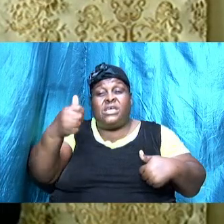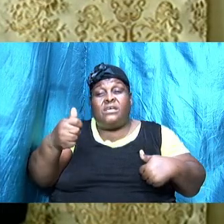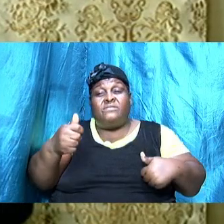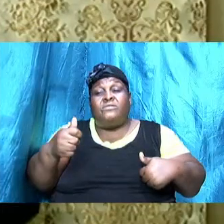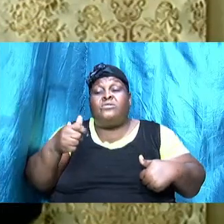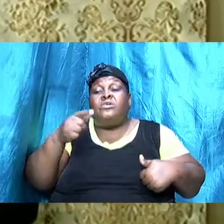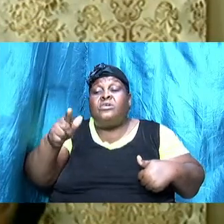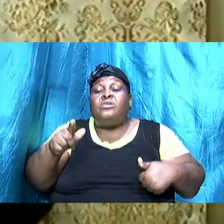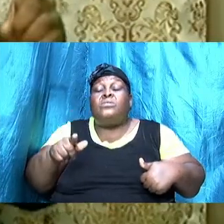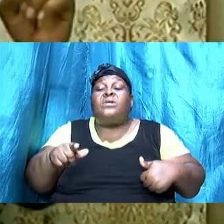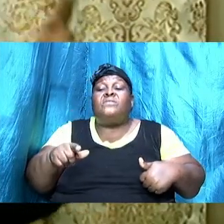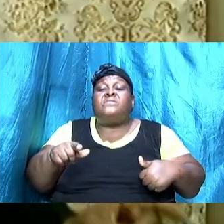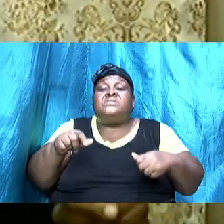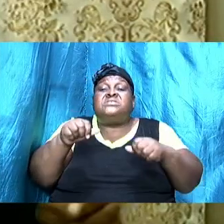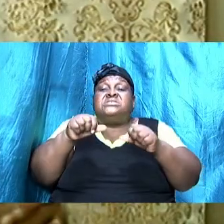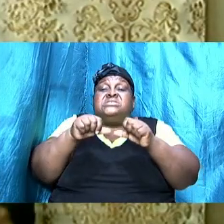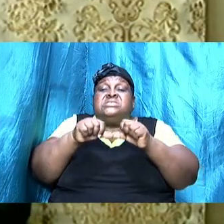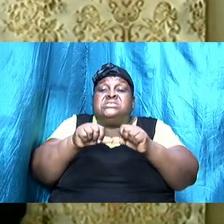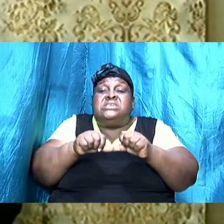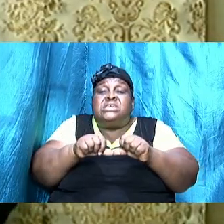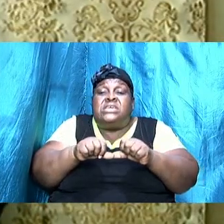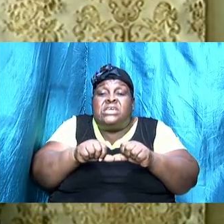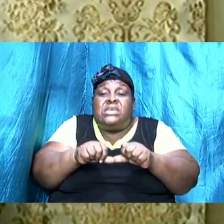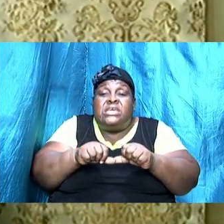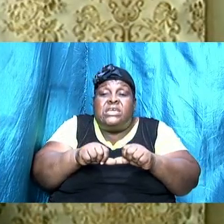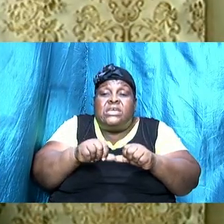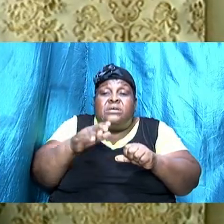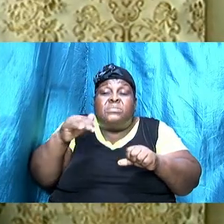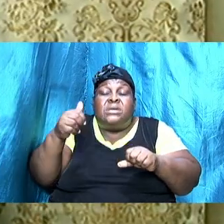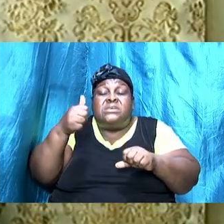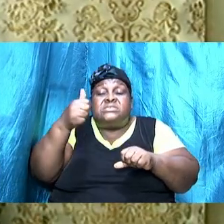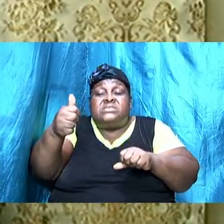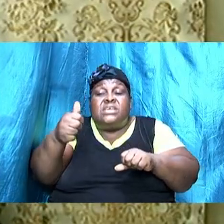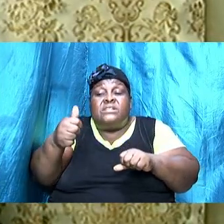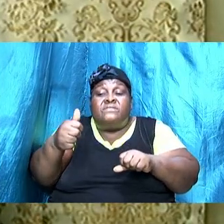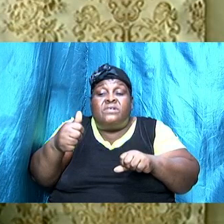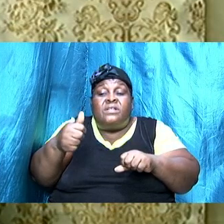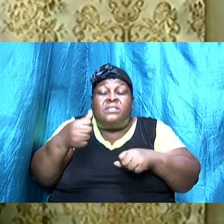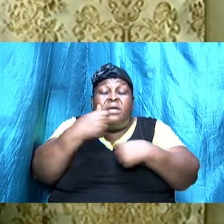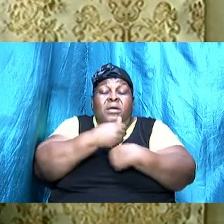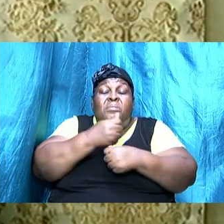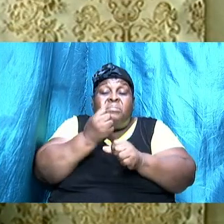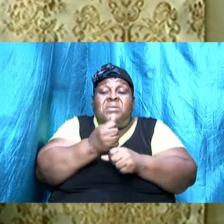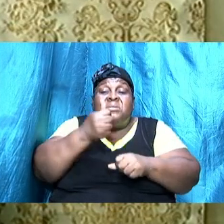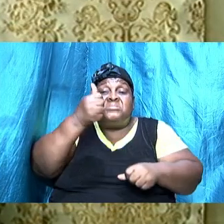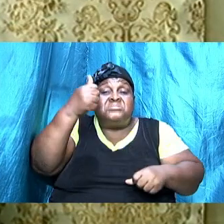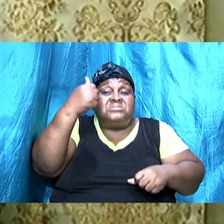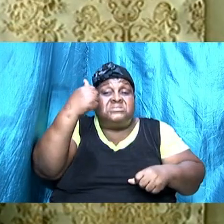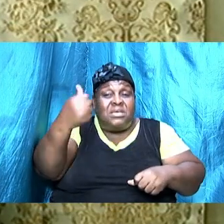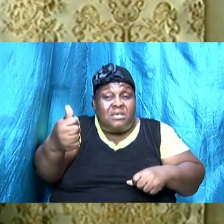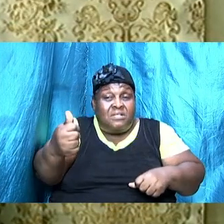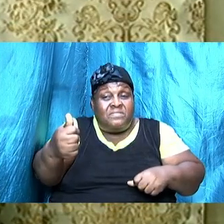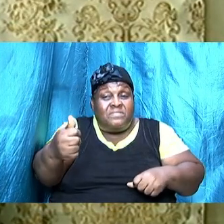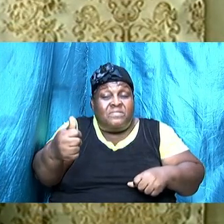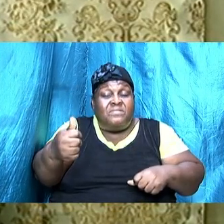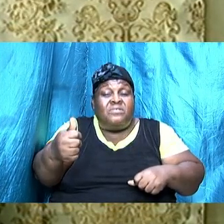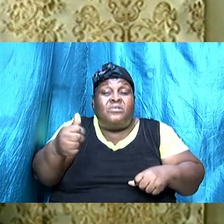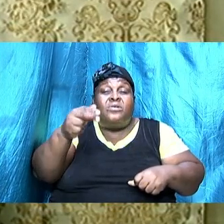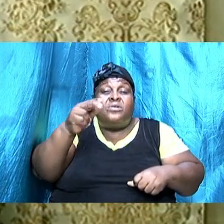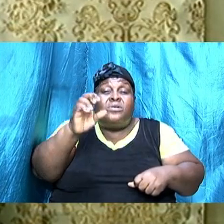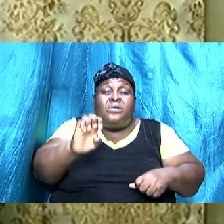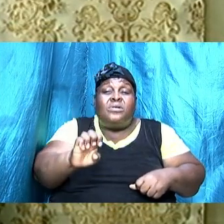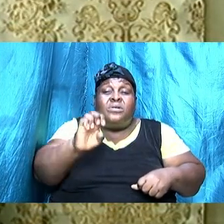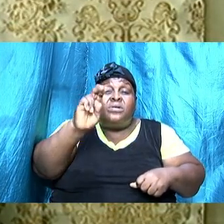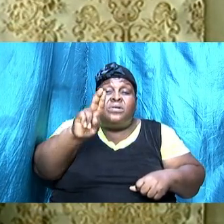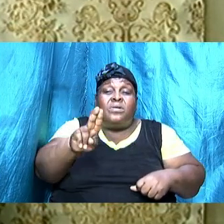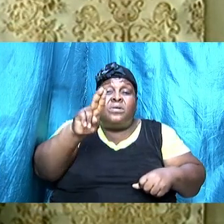a eunuch for the kingdom's sake. So my answer to the lady that wrote,